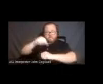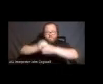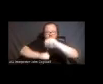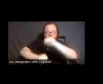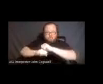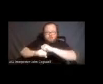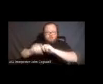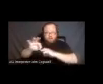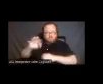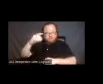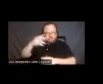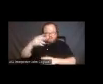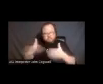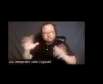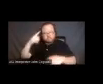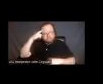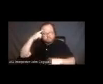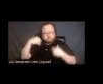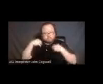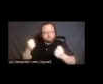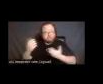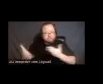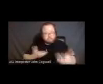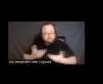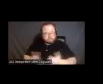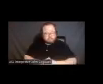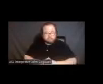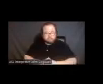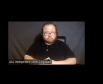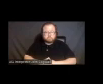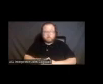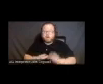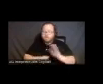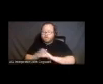health services. This includes the development of